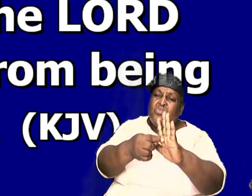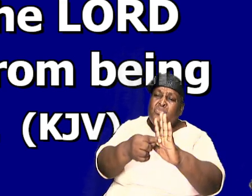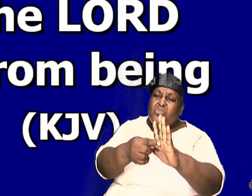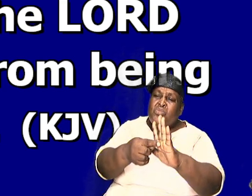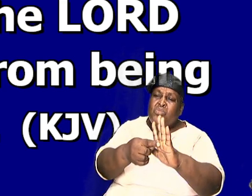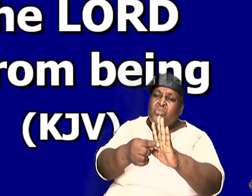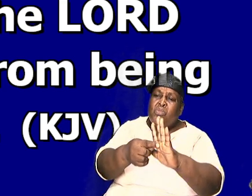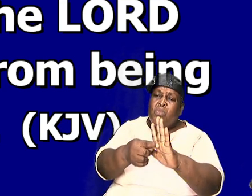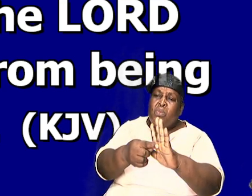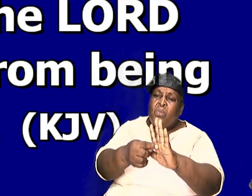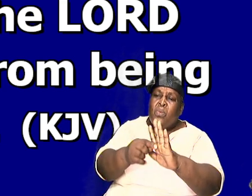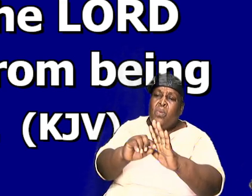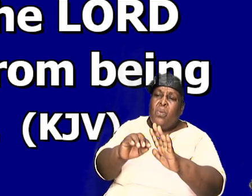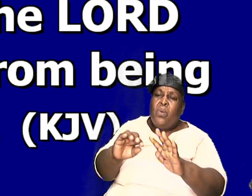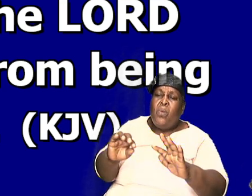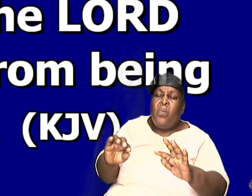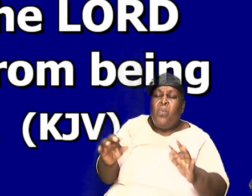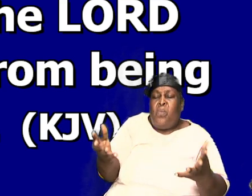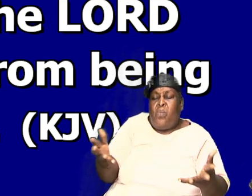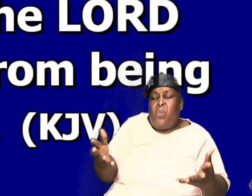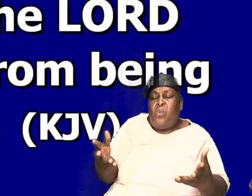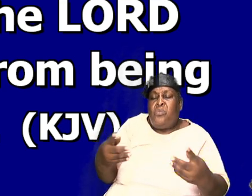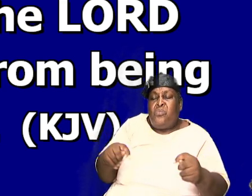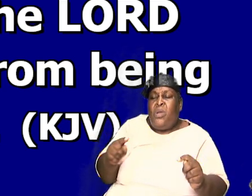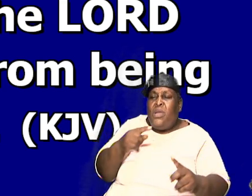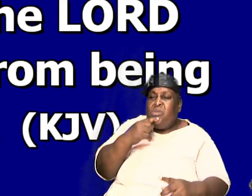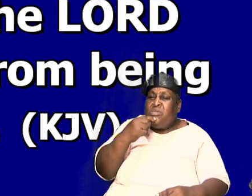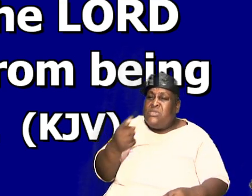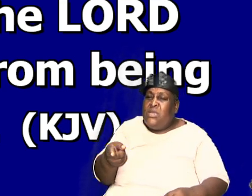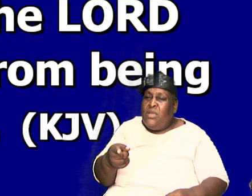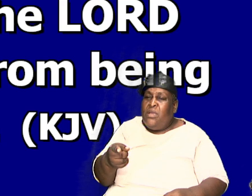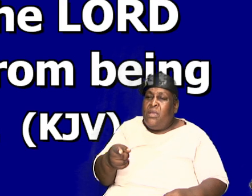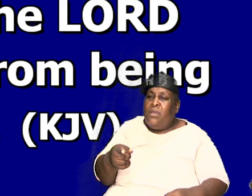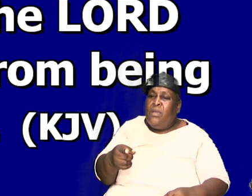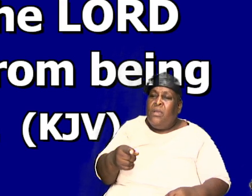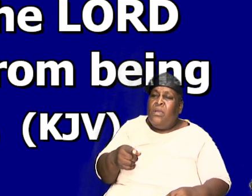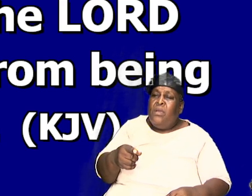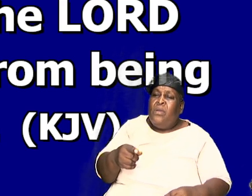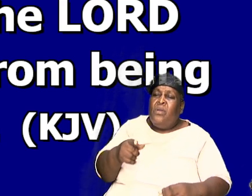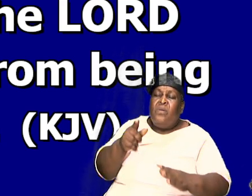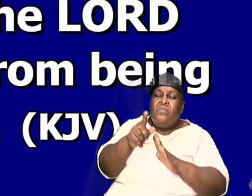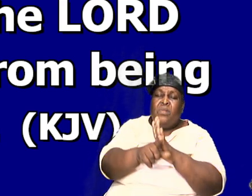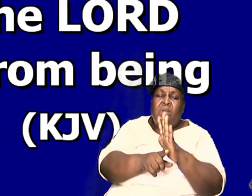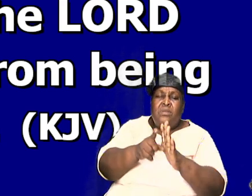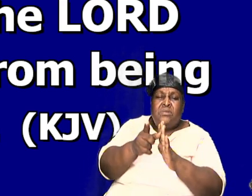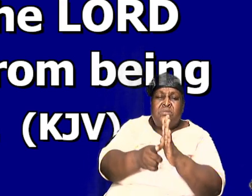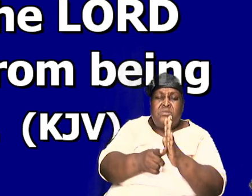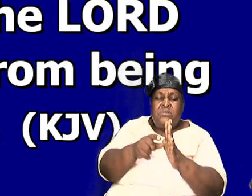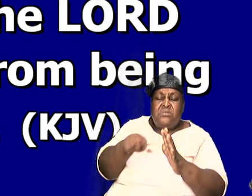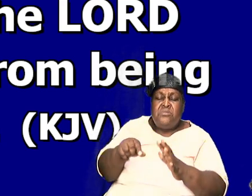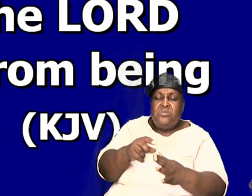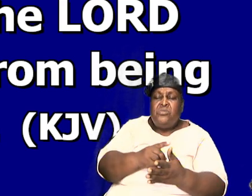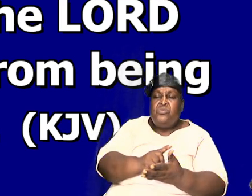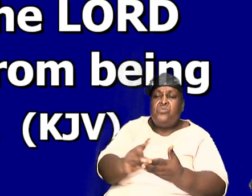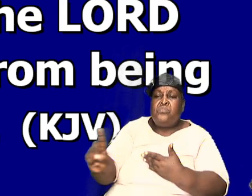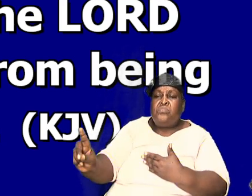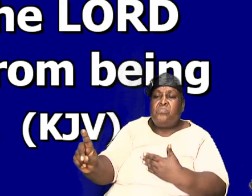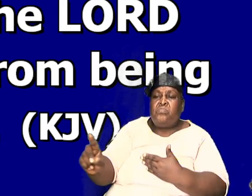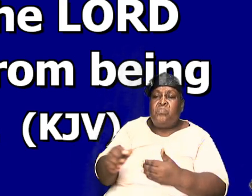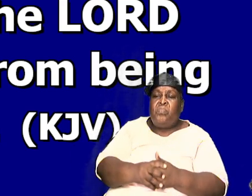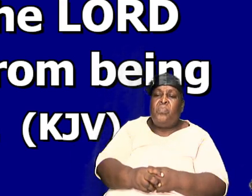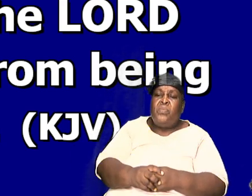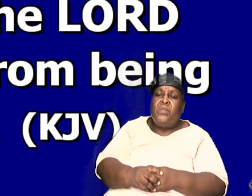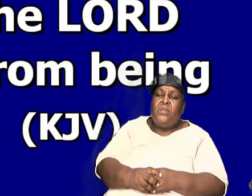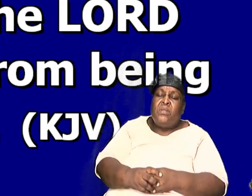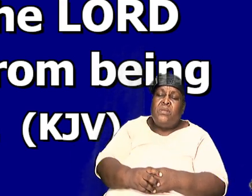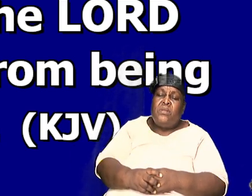aim of what we are trying to do here, you know, with the lessons over this week, right? So we did say that the aim of the